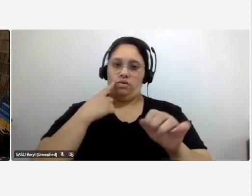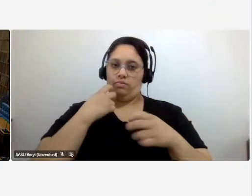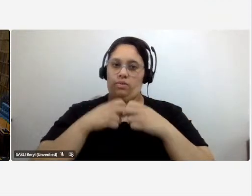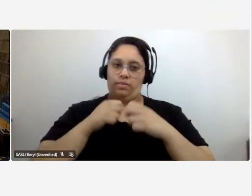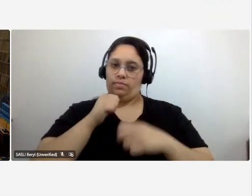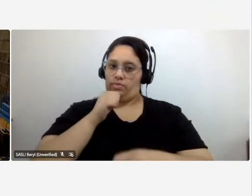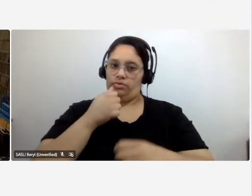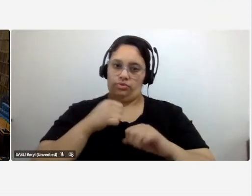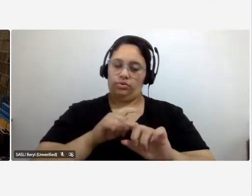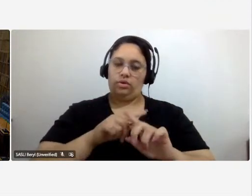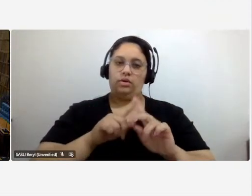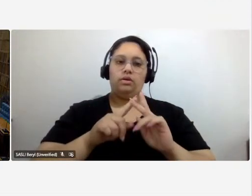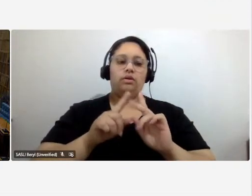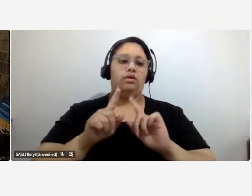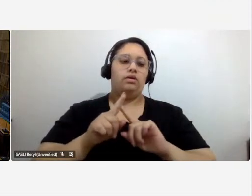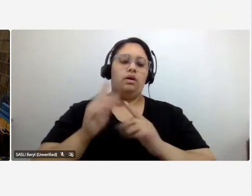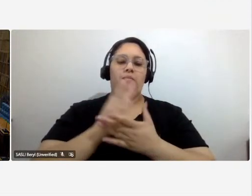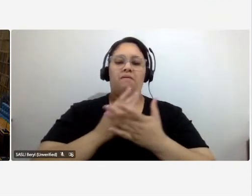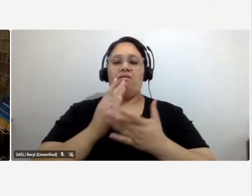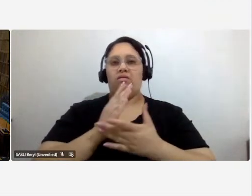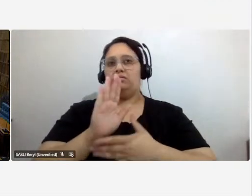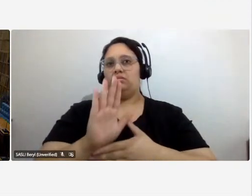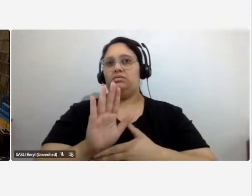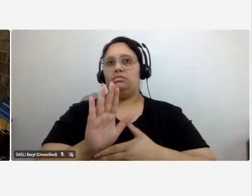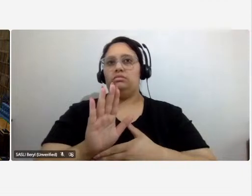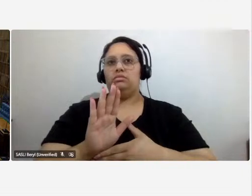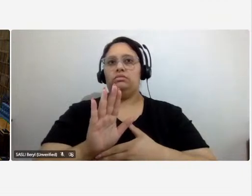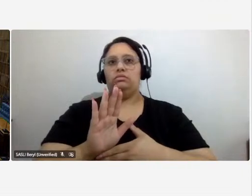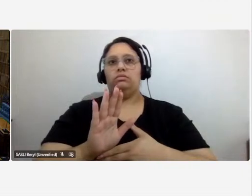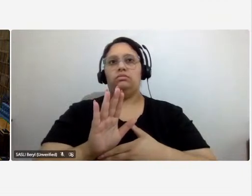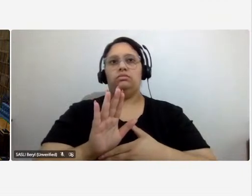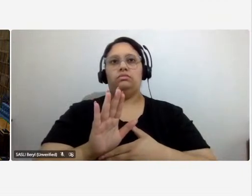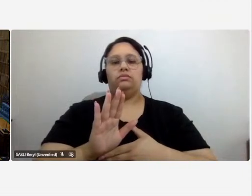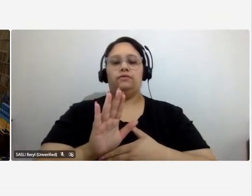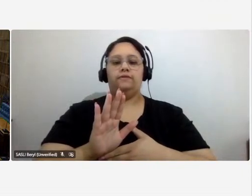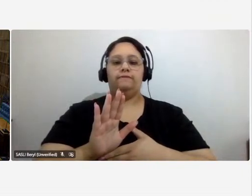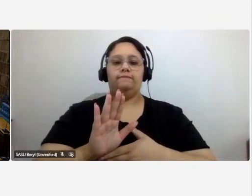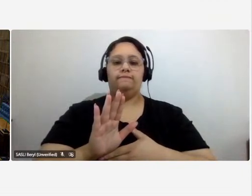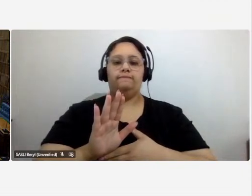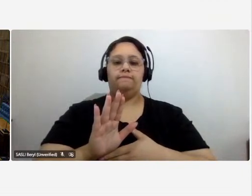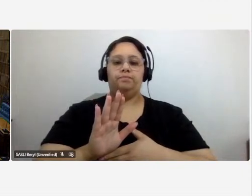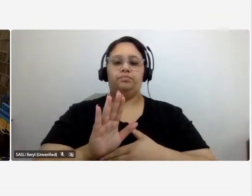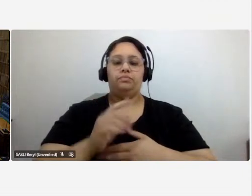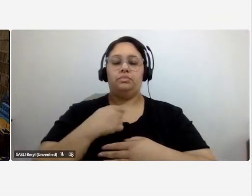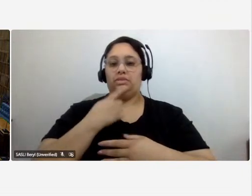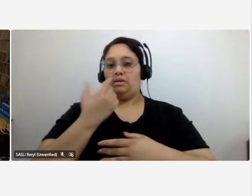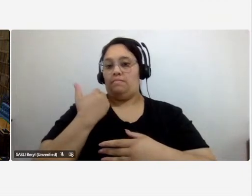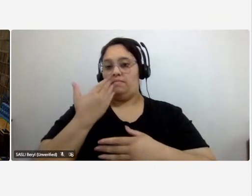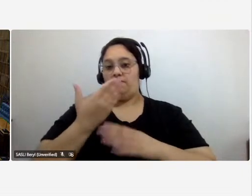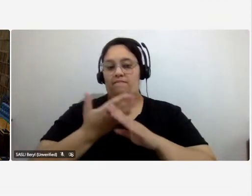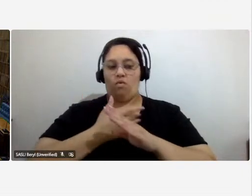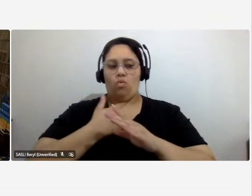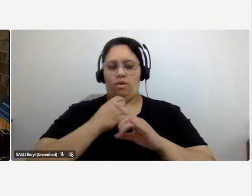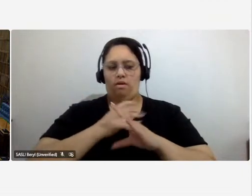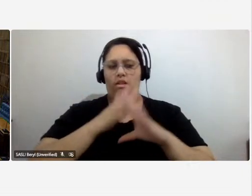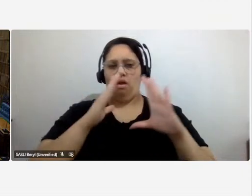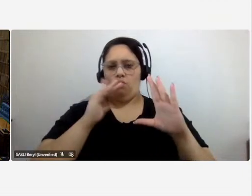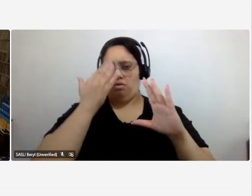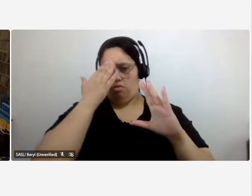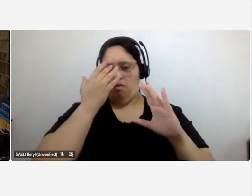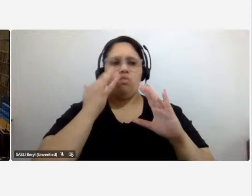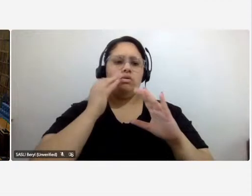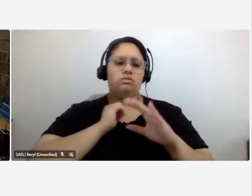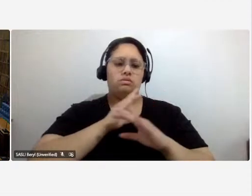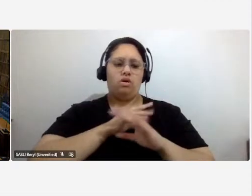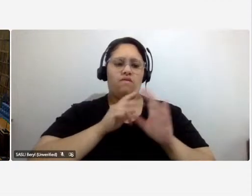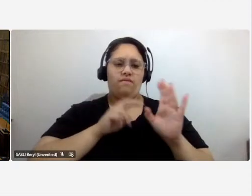Chair. The part of the resignations, as I've mentioned earlier, we are very clear. We know when our staff leave. I